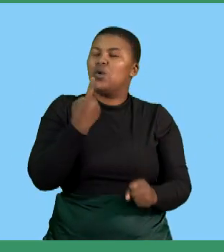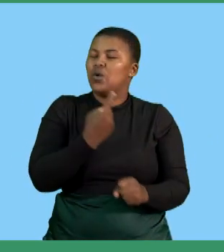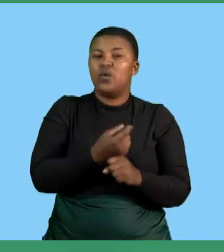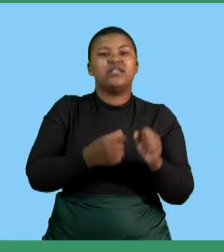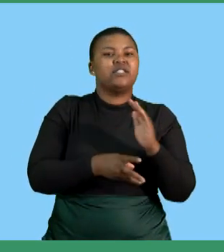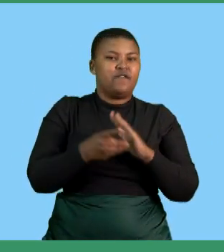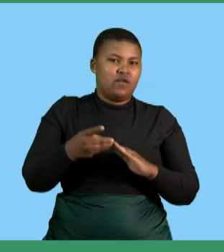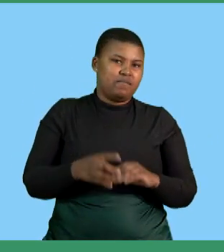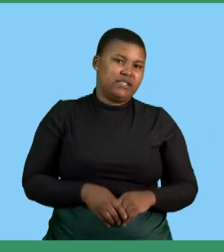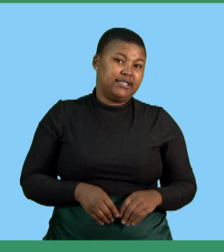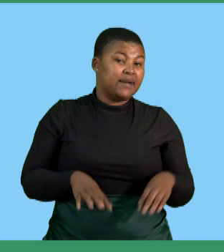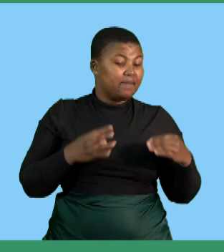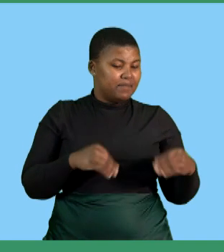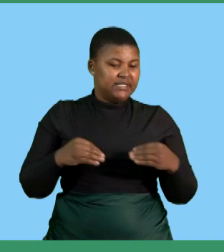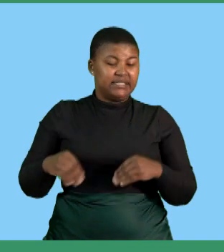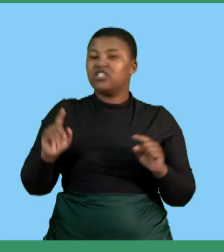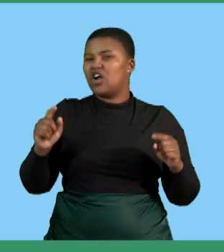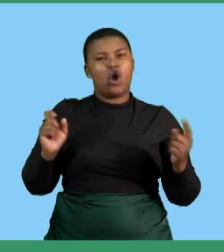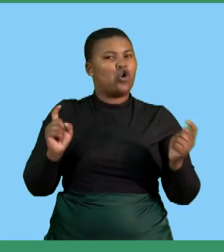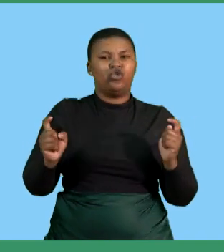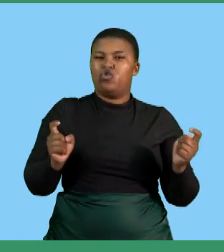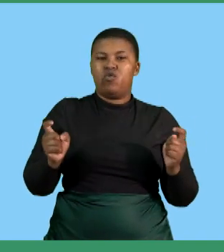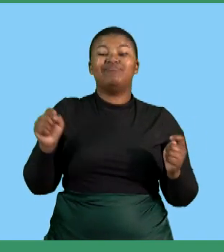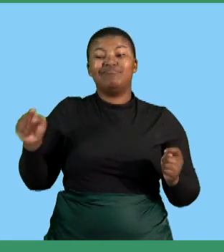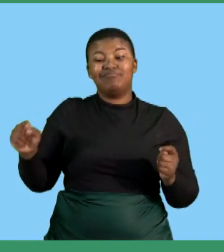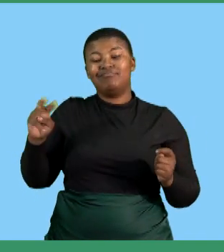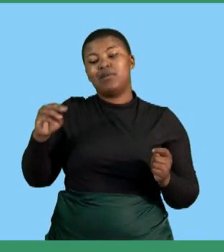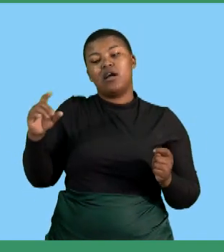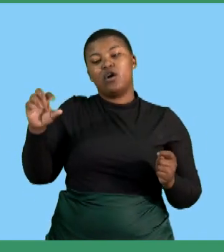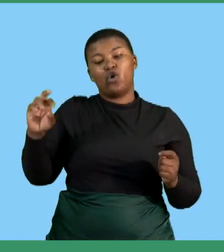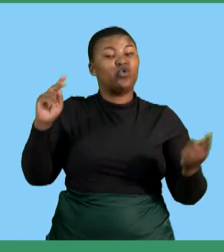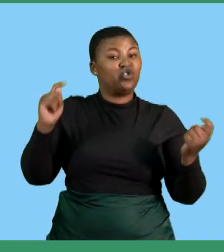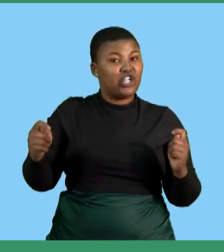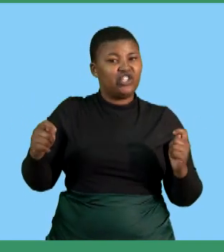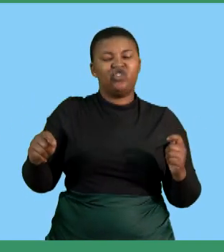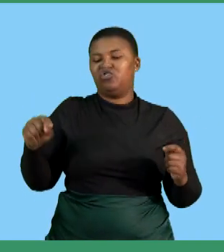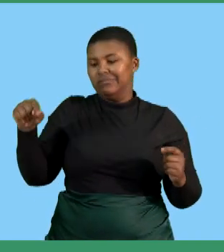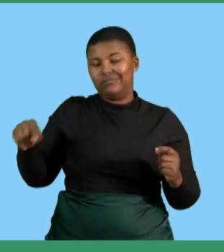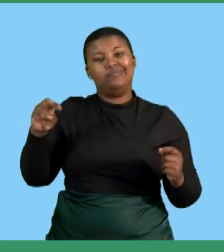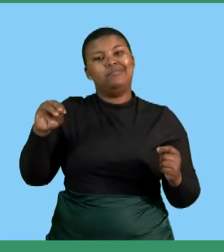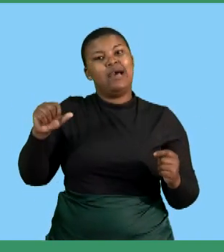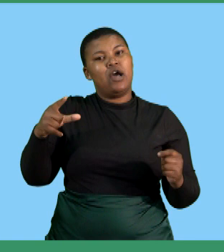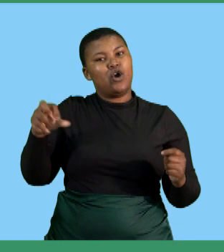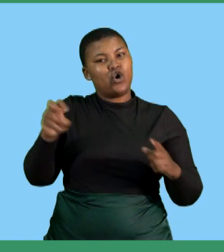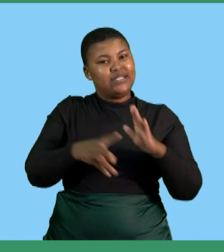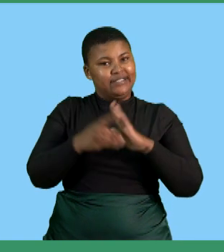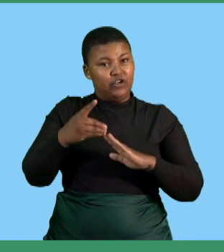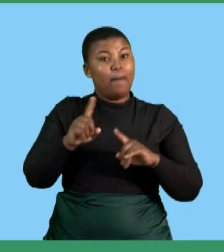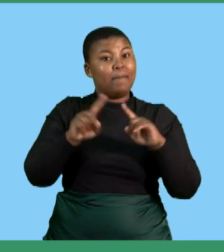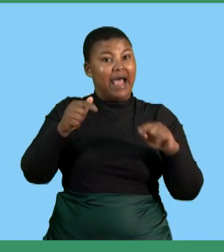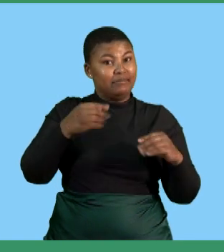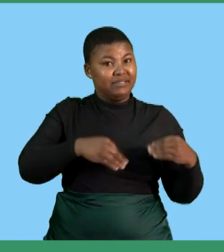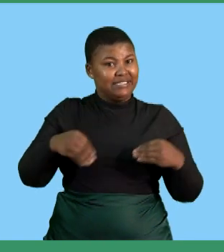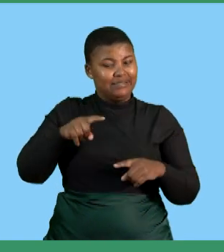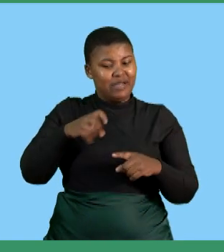developing, and although the business has no control over this environment, they should always be able to